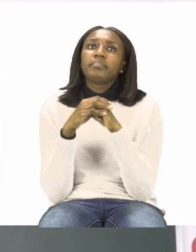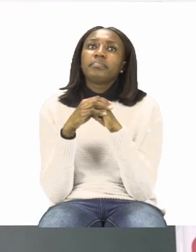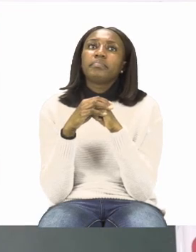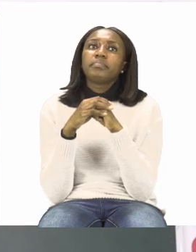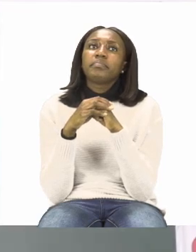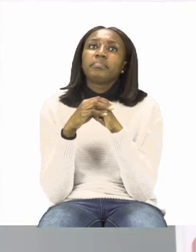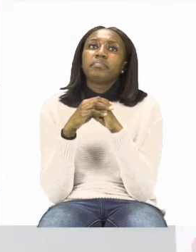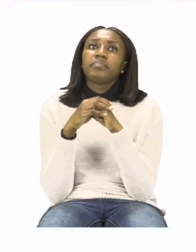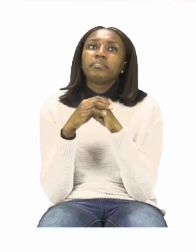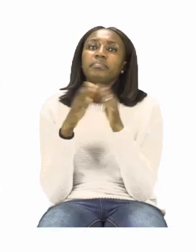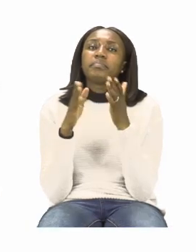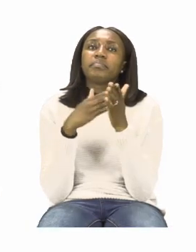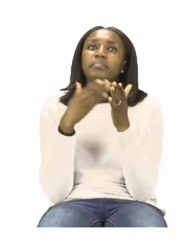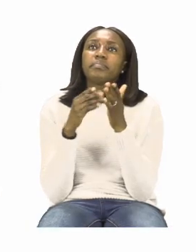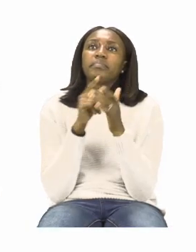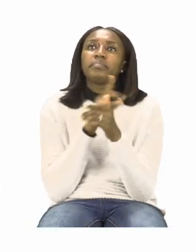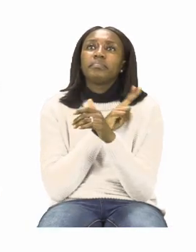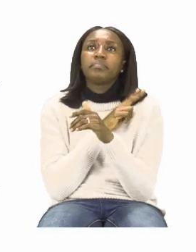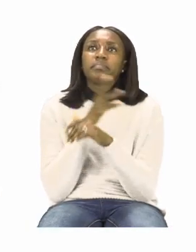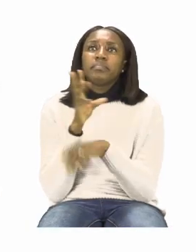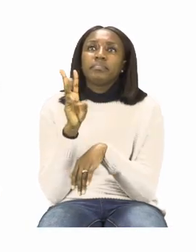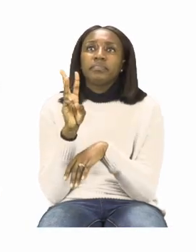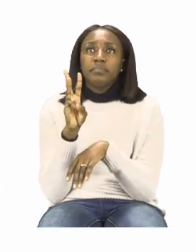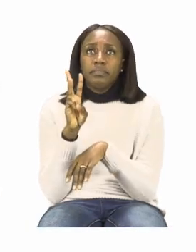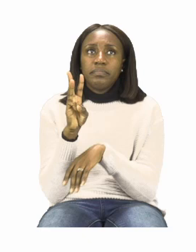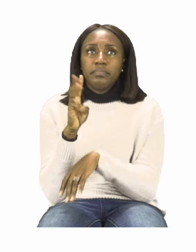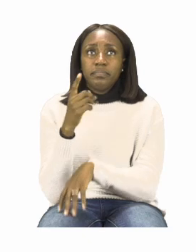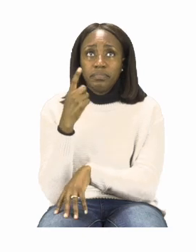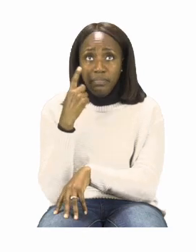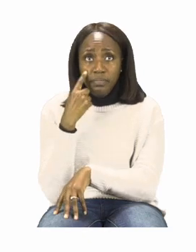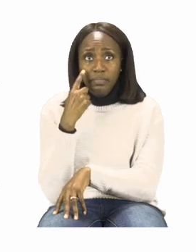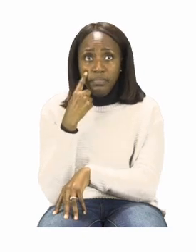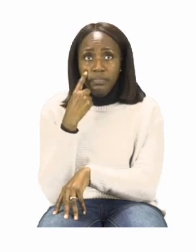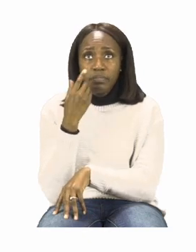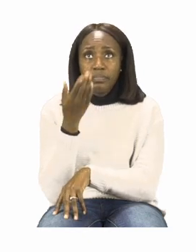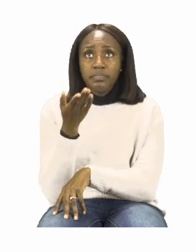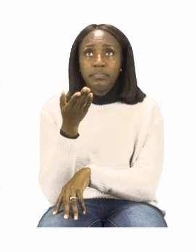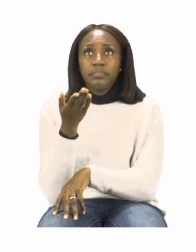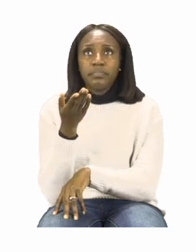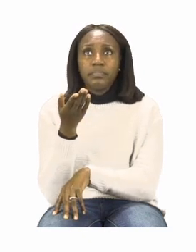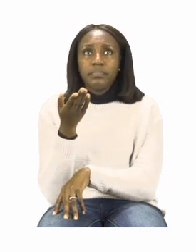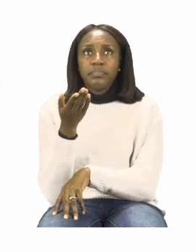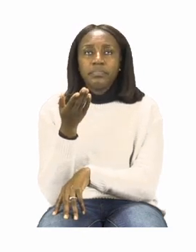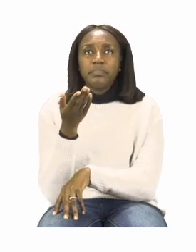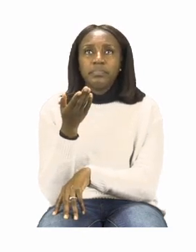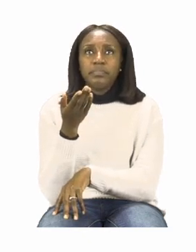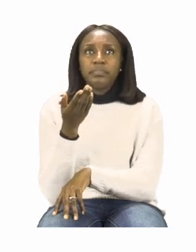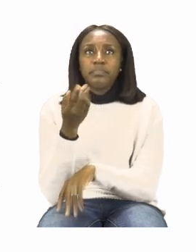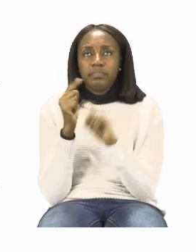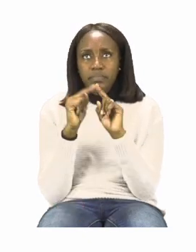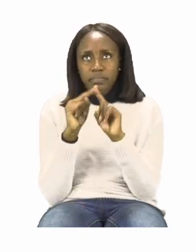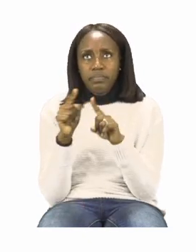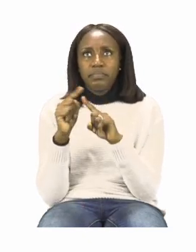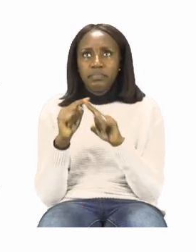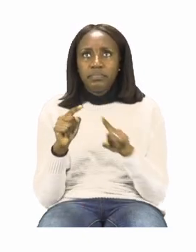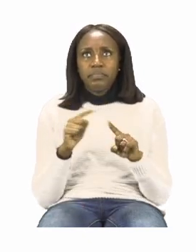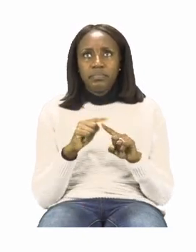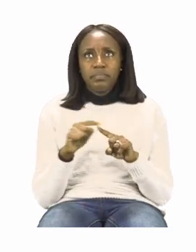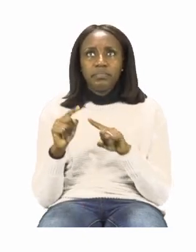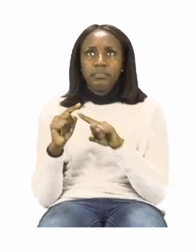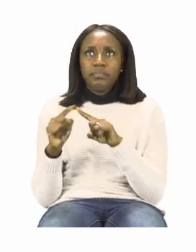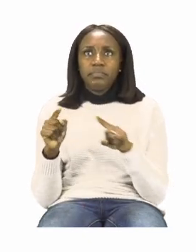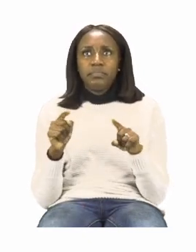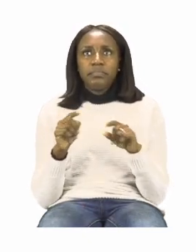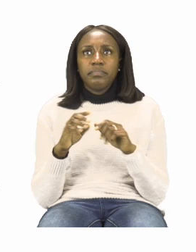and girls, you will see in the next example, there are different shapes. So